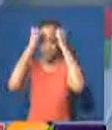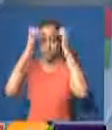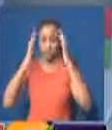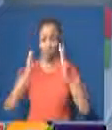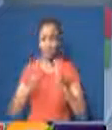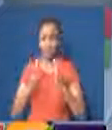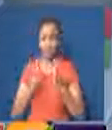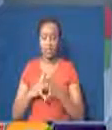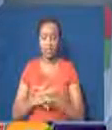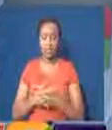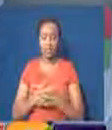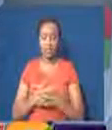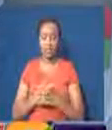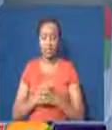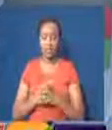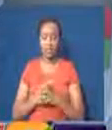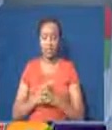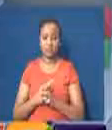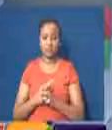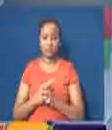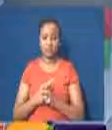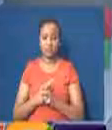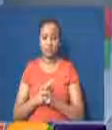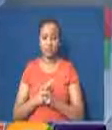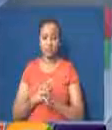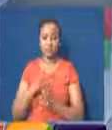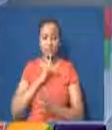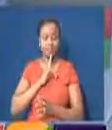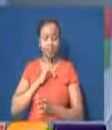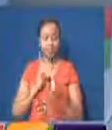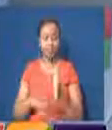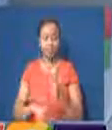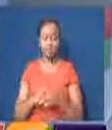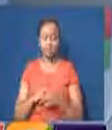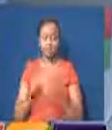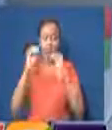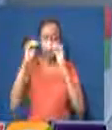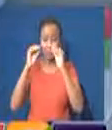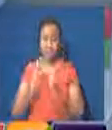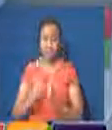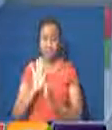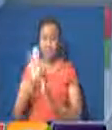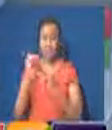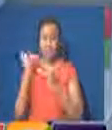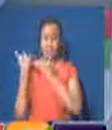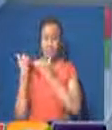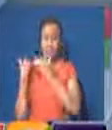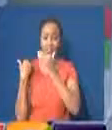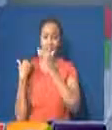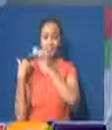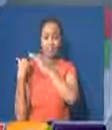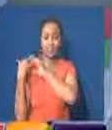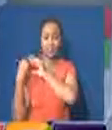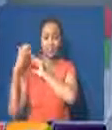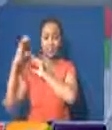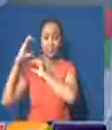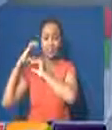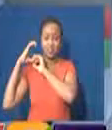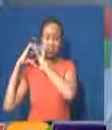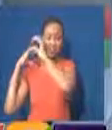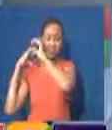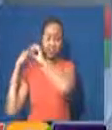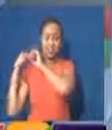say, and some teachers, that there was an overload. They were overloaded and therefore needed a little